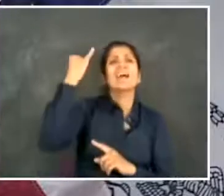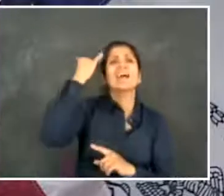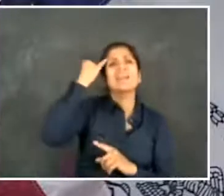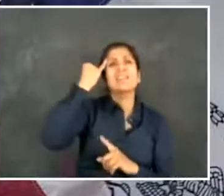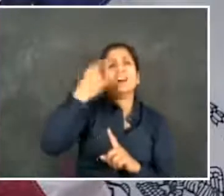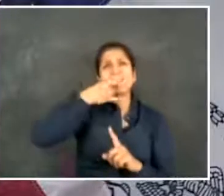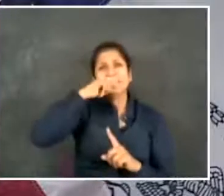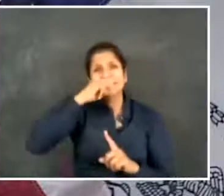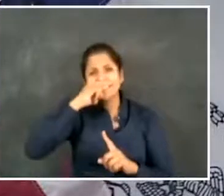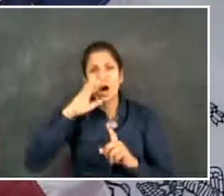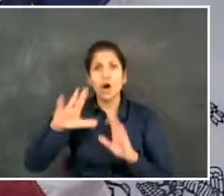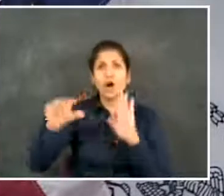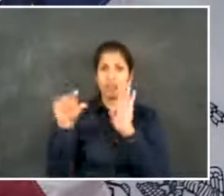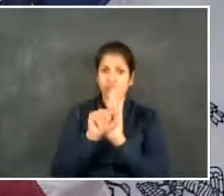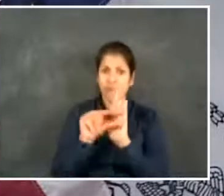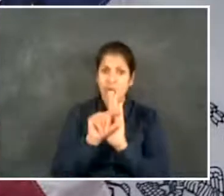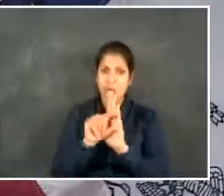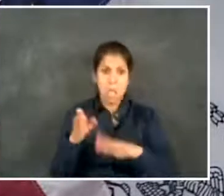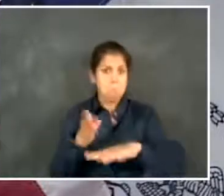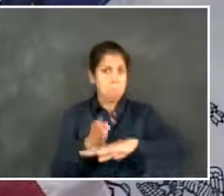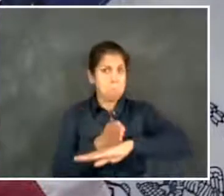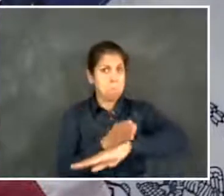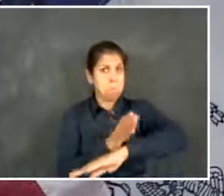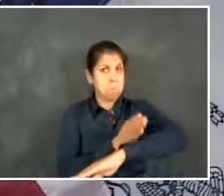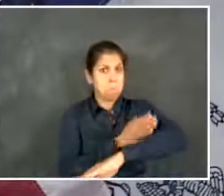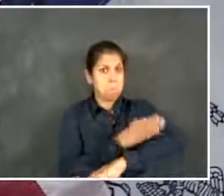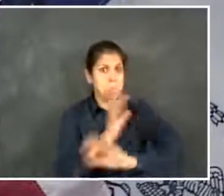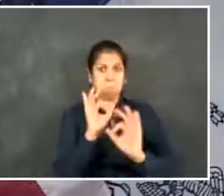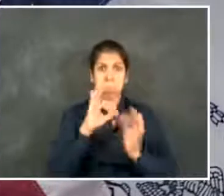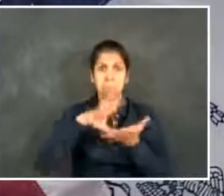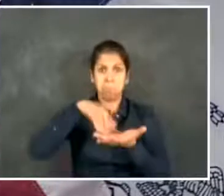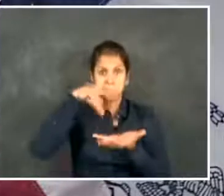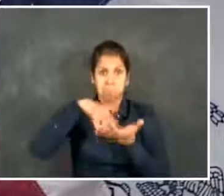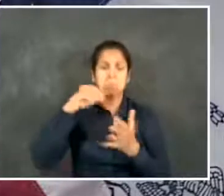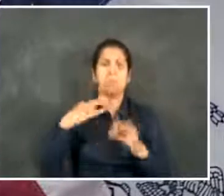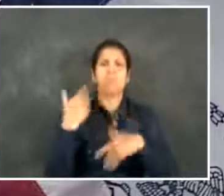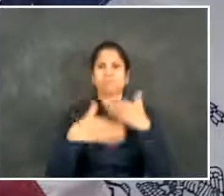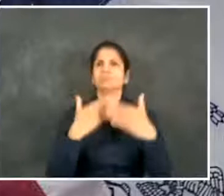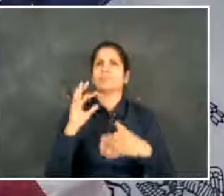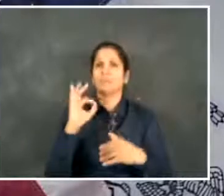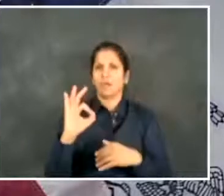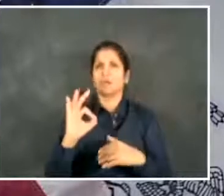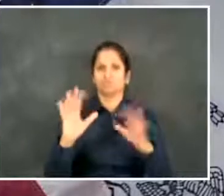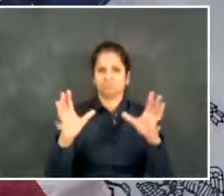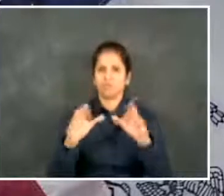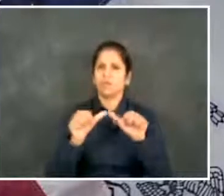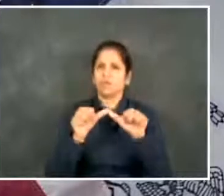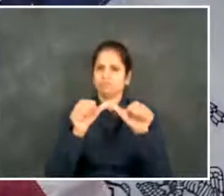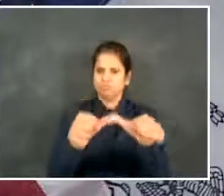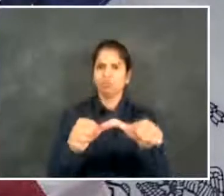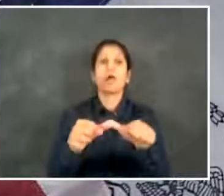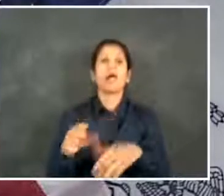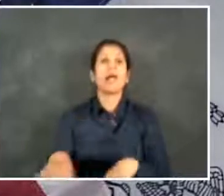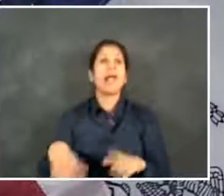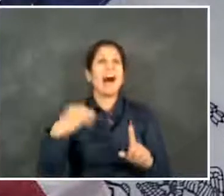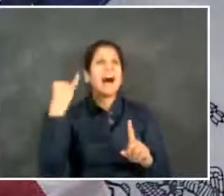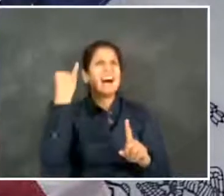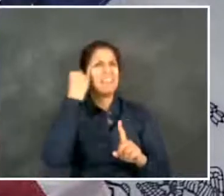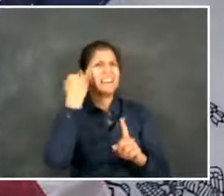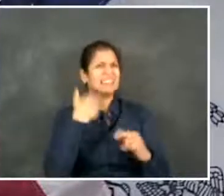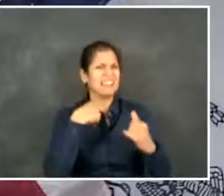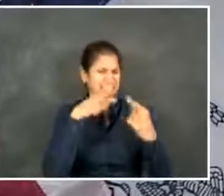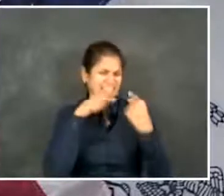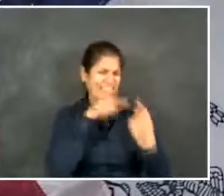learning very deeply because they haven't had anything else to do. Other kids who need more help, it's going to be there for them on an unprecedented scale